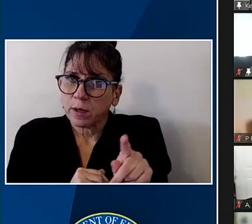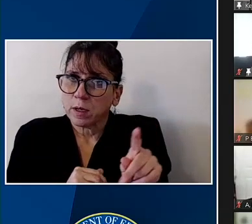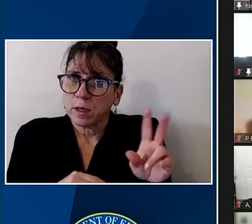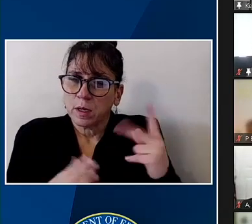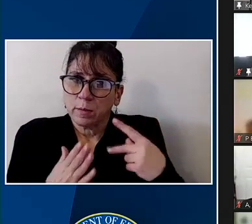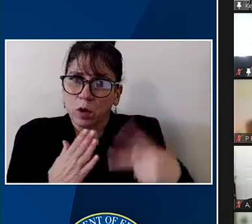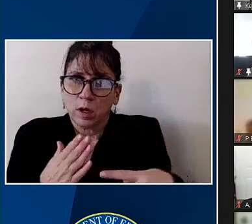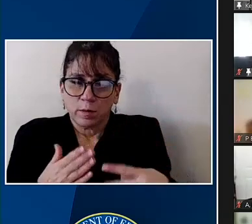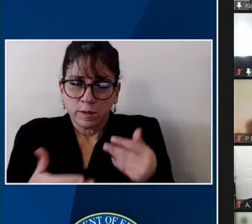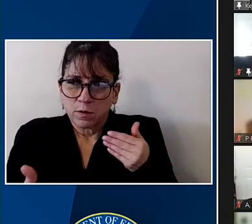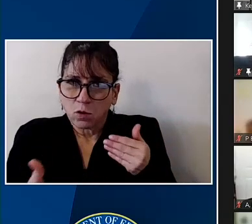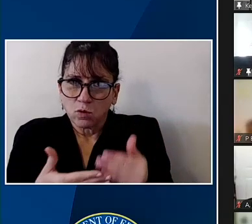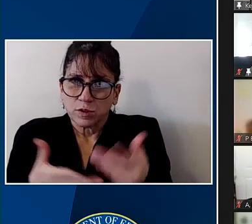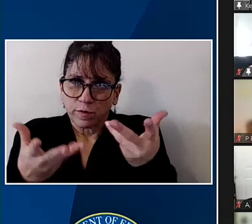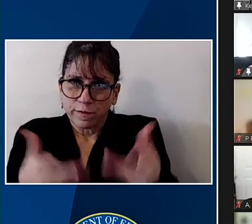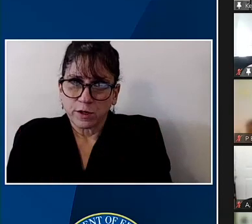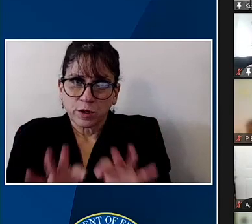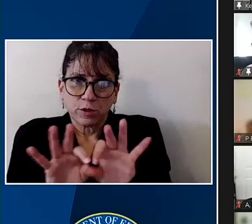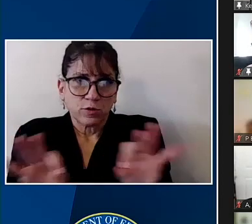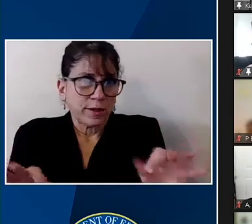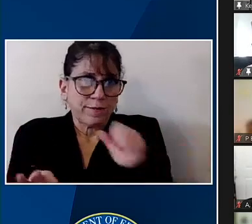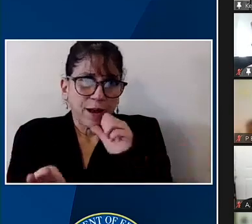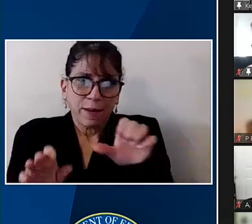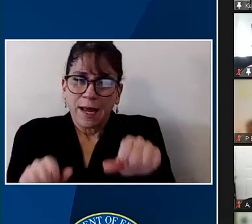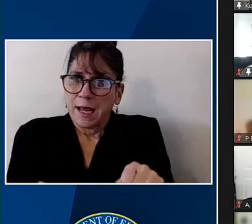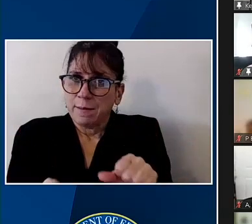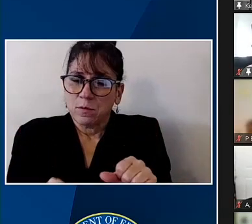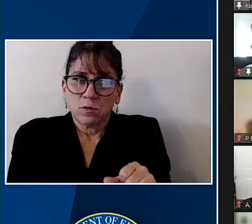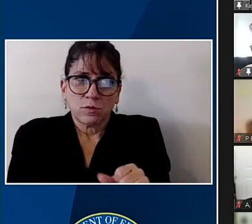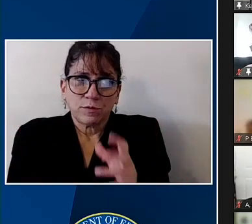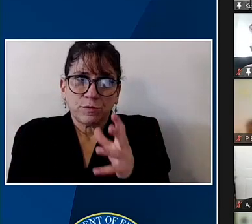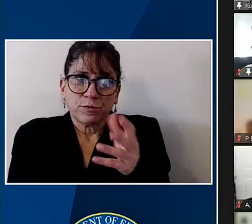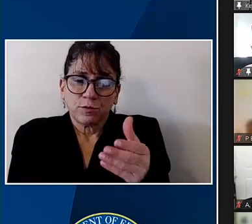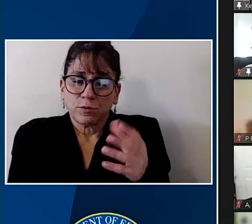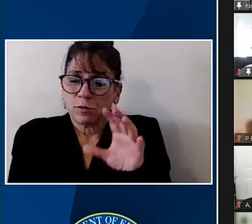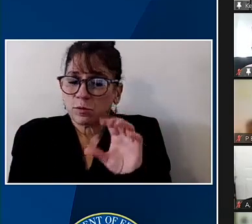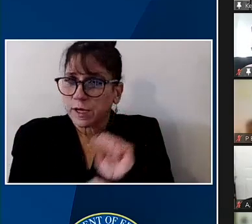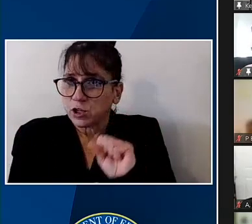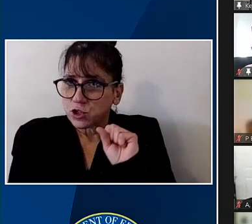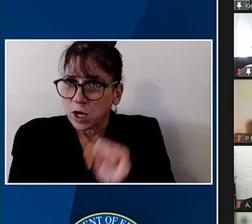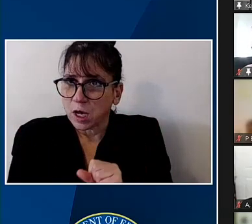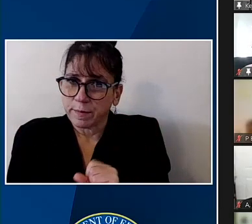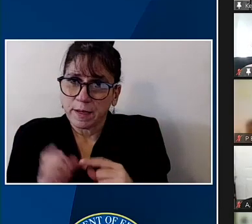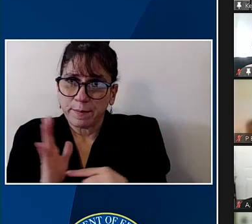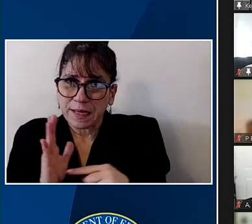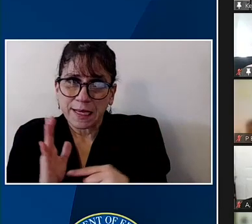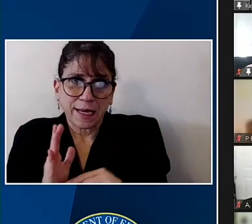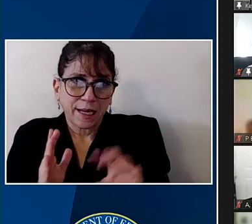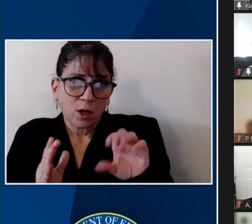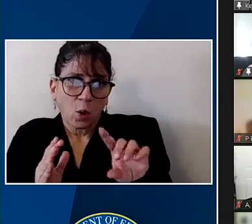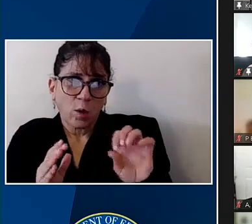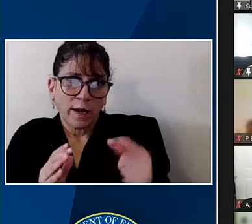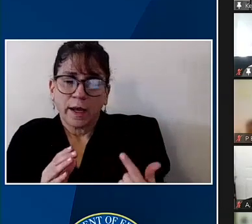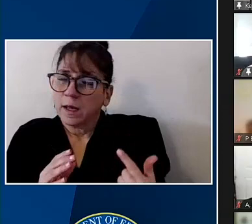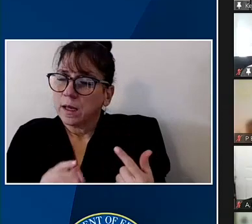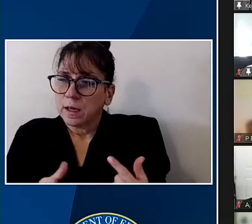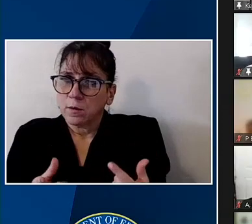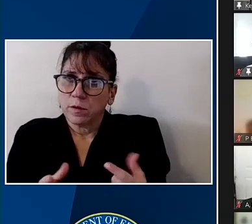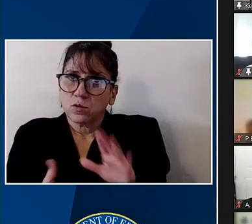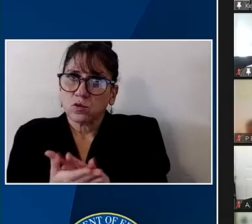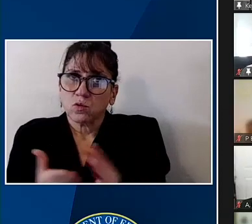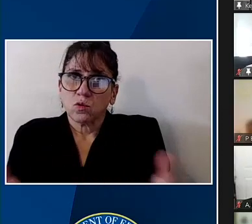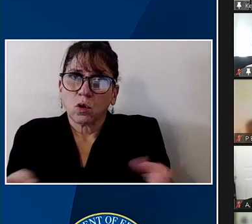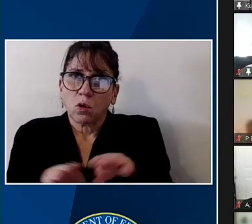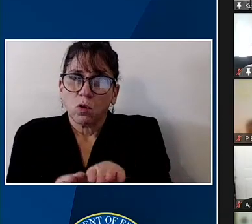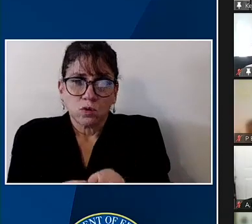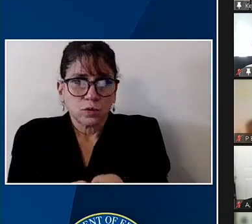close to finishing my degree. I have not been able to get a job in billing and coding. After the school's closure, I heard a news story